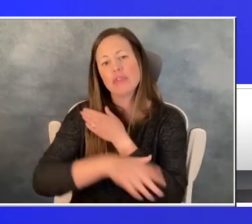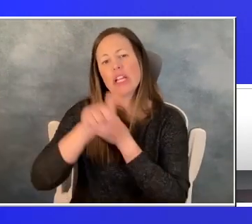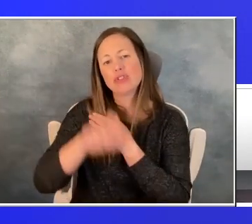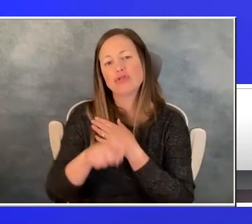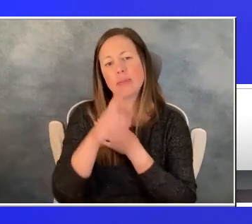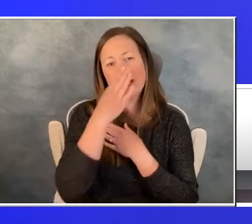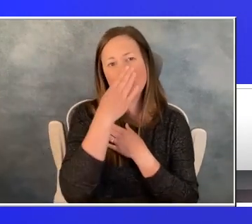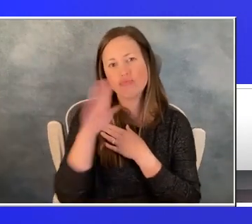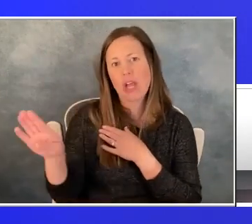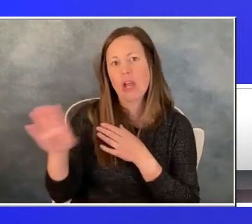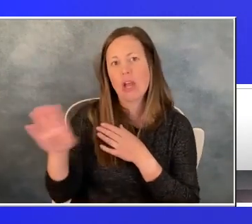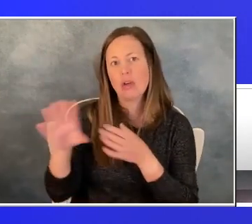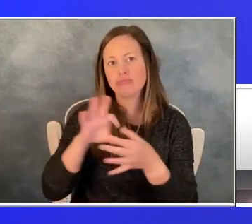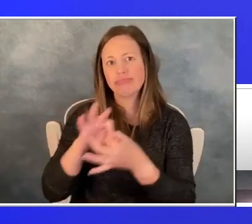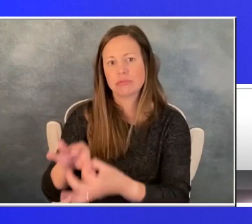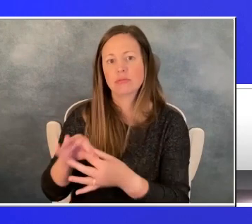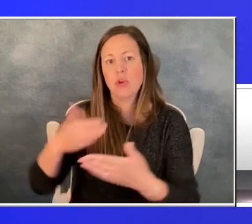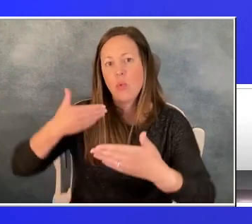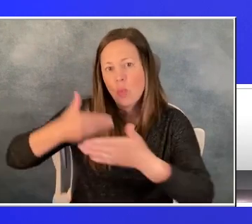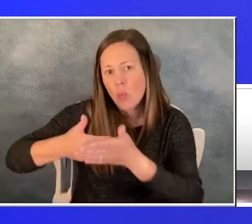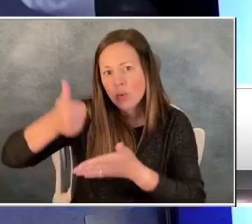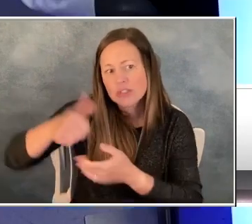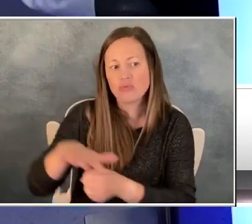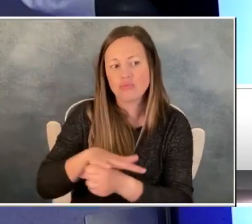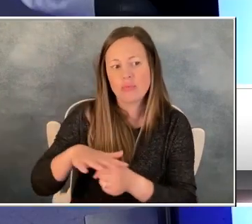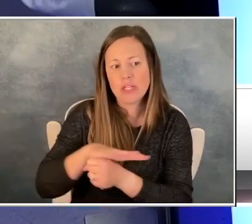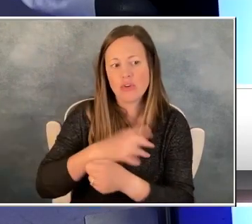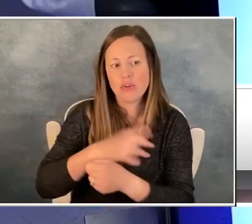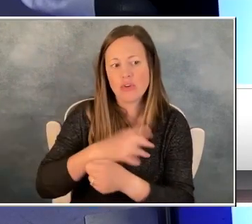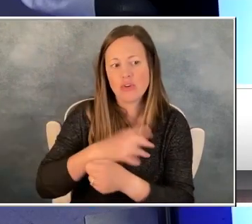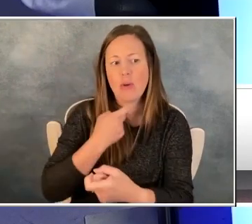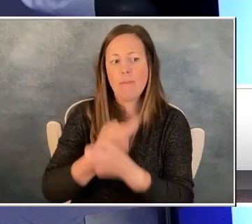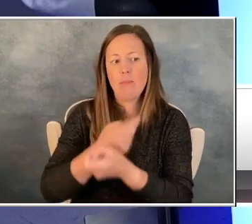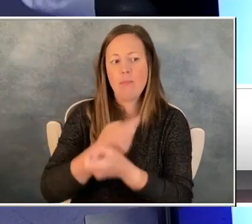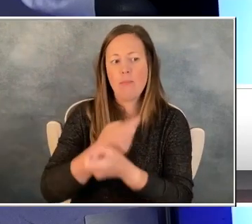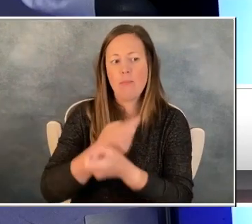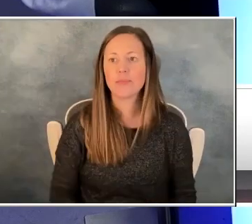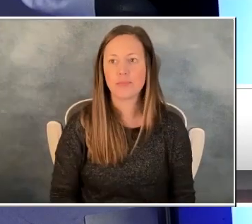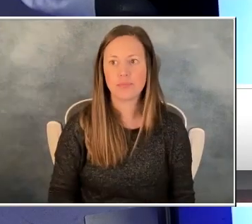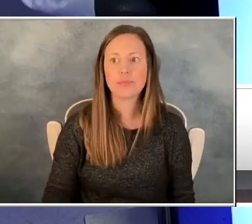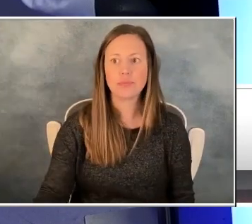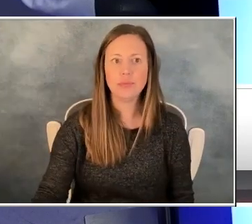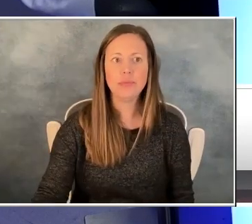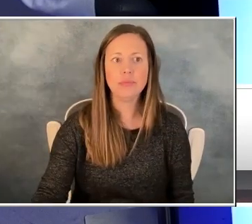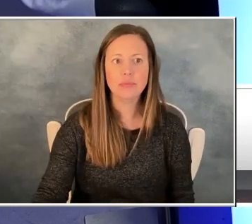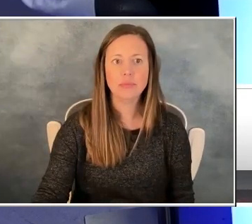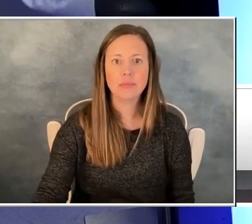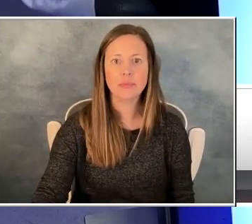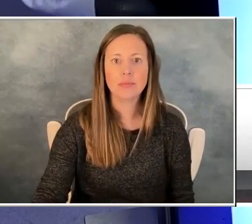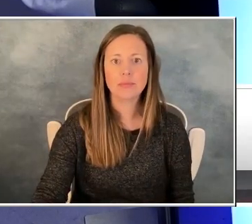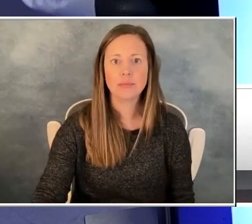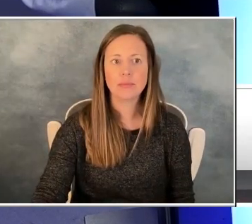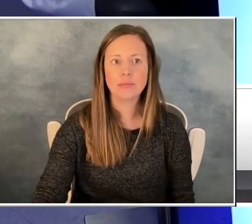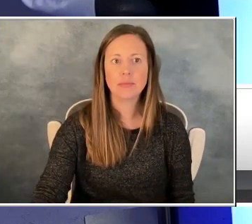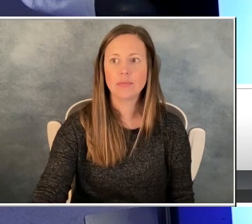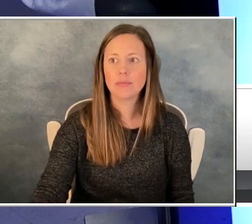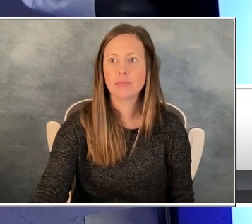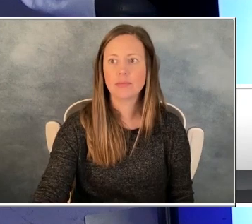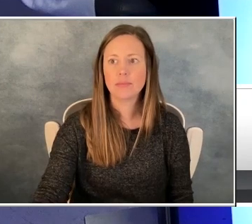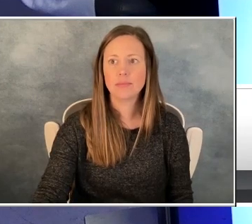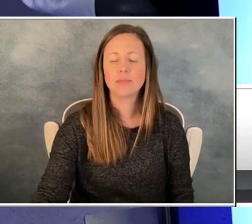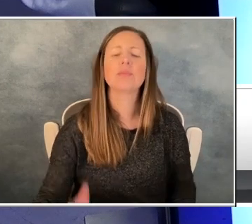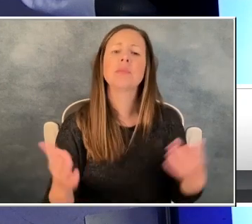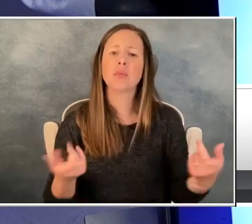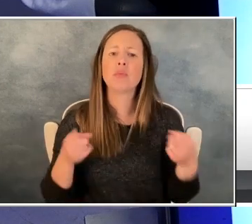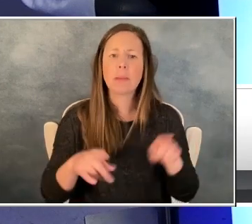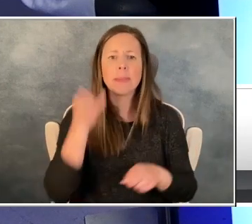the closest regional poison center. Okay, that's good to know with vacations Yes. and such. Tim wants to know what happens if a poison control nurse tells